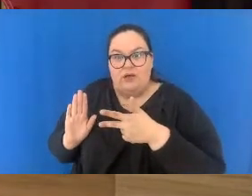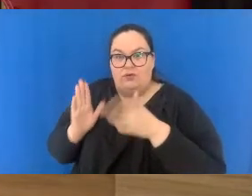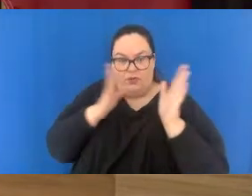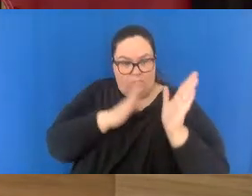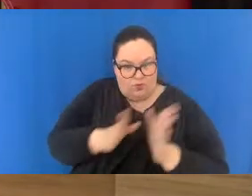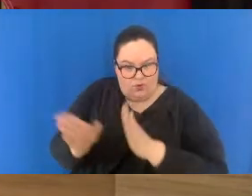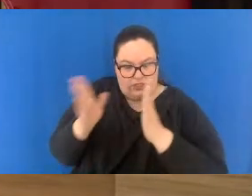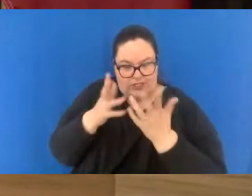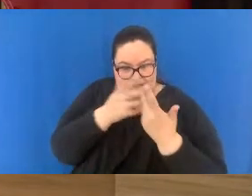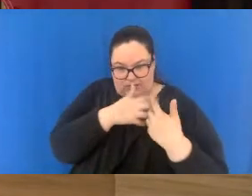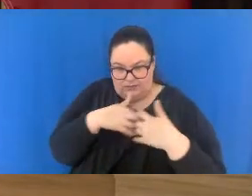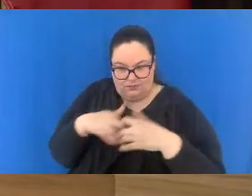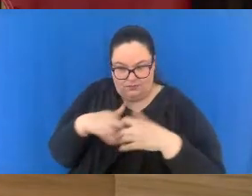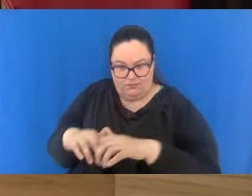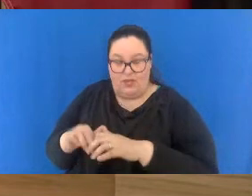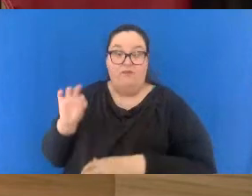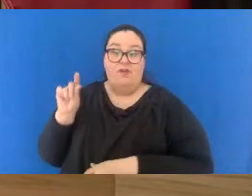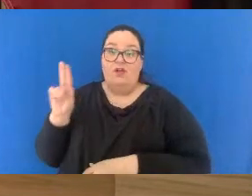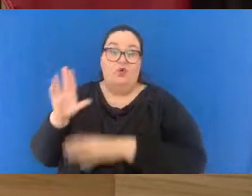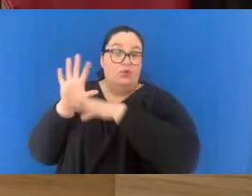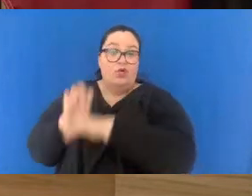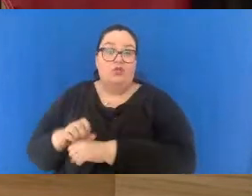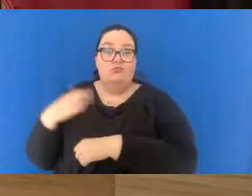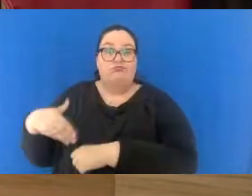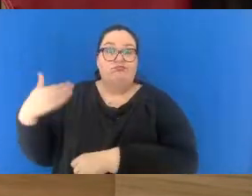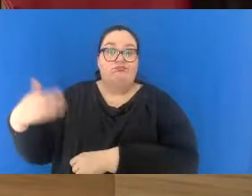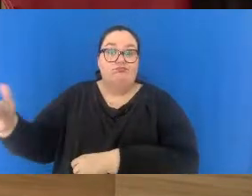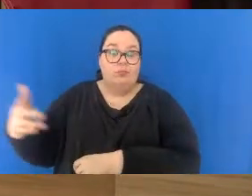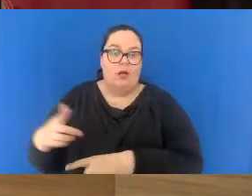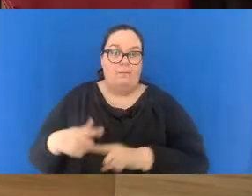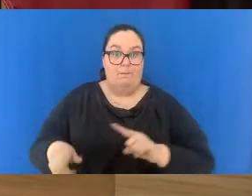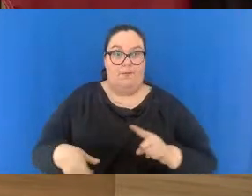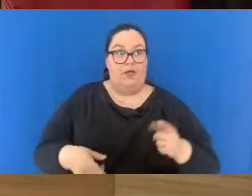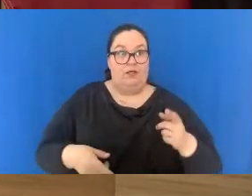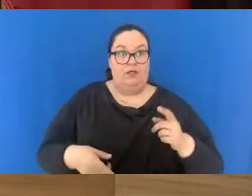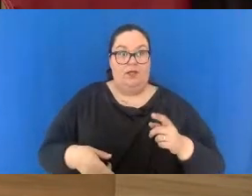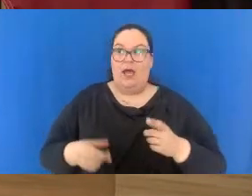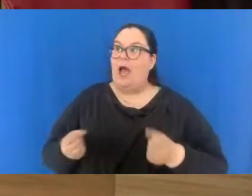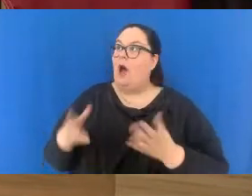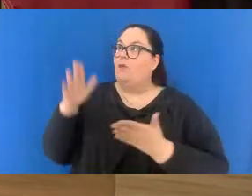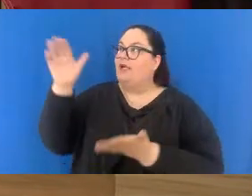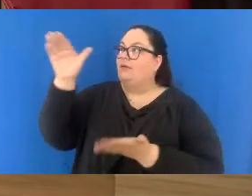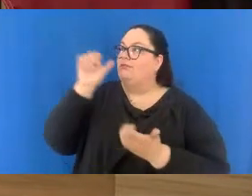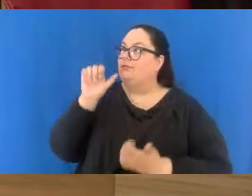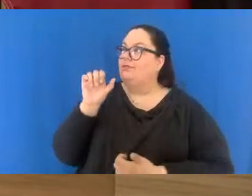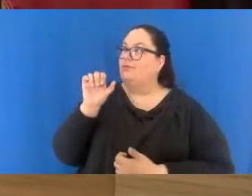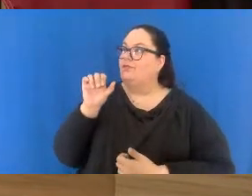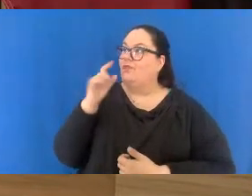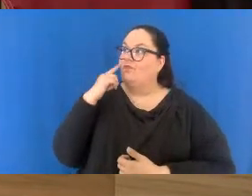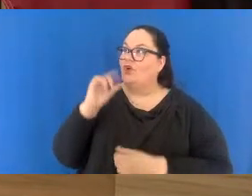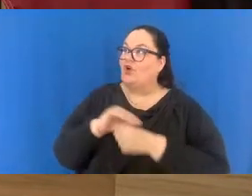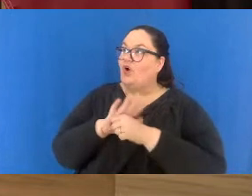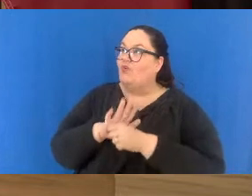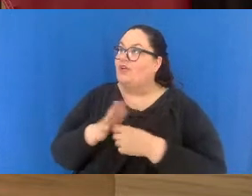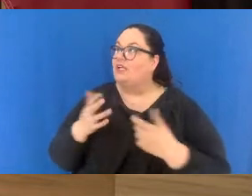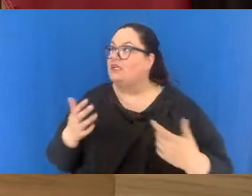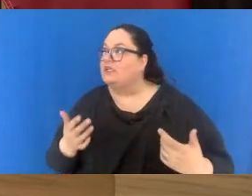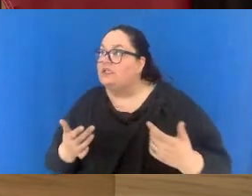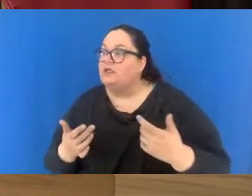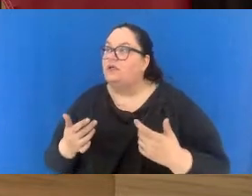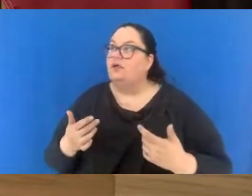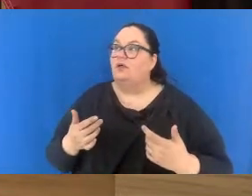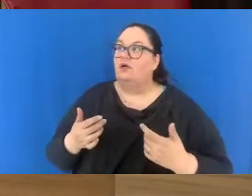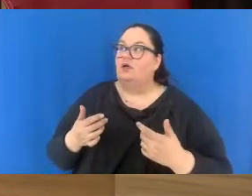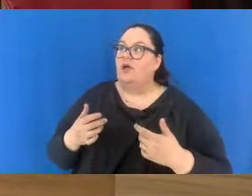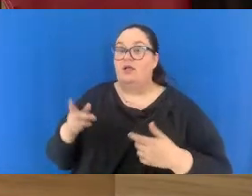planned in terms of the certainty of the doses arriving in those shipments and the fact that they can be kept for